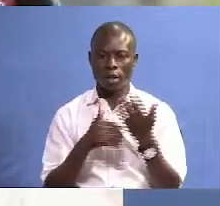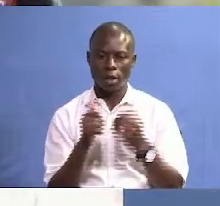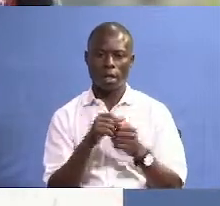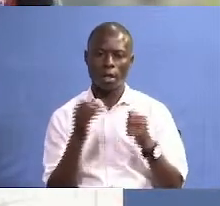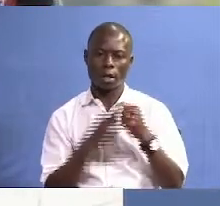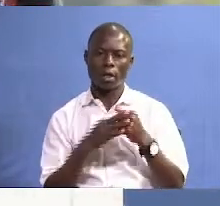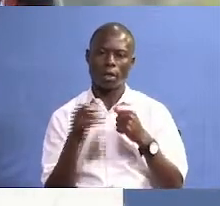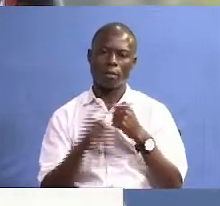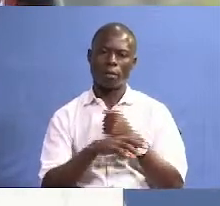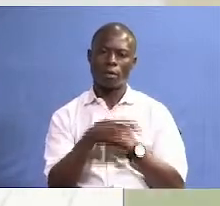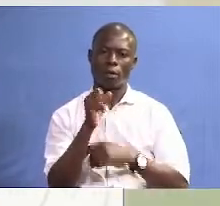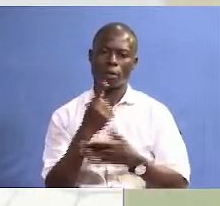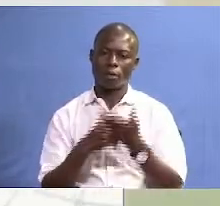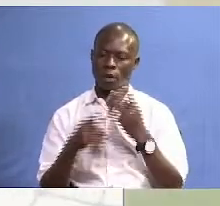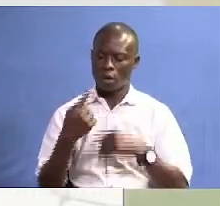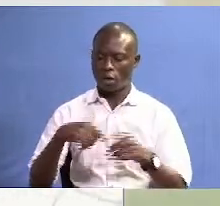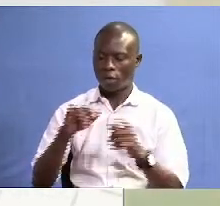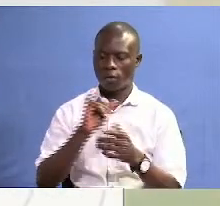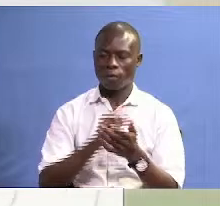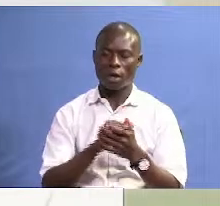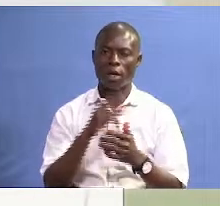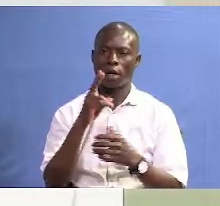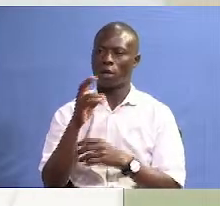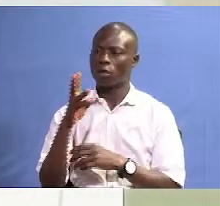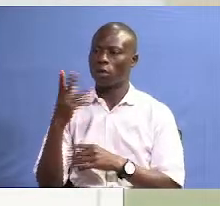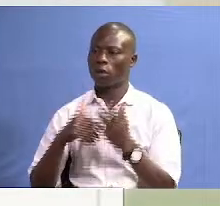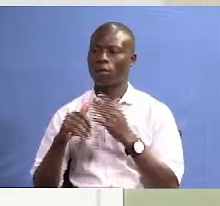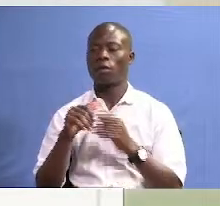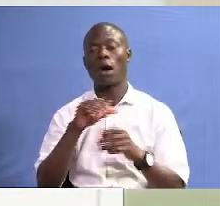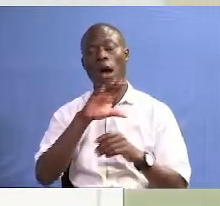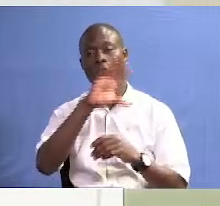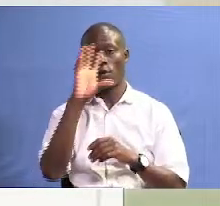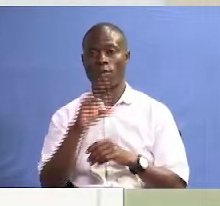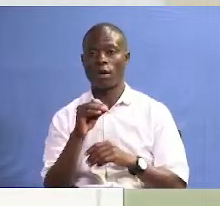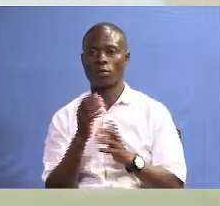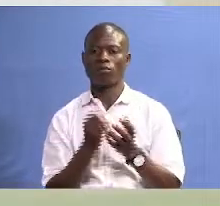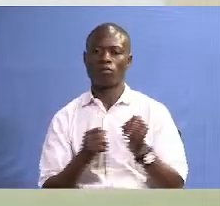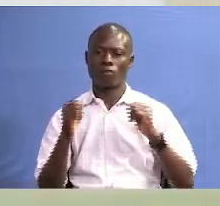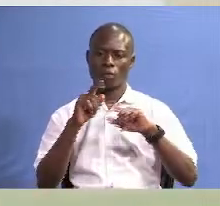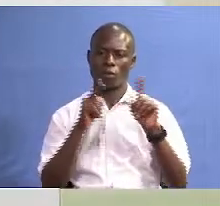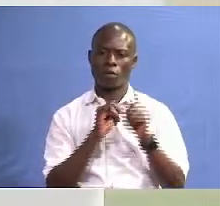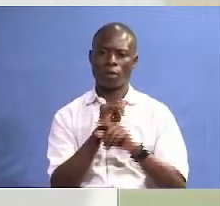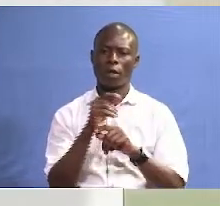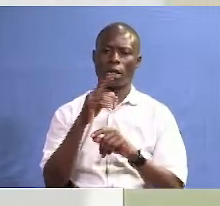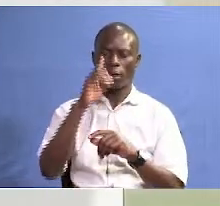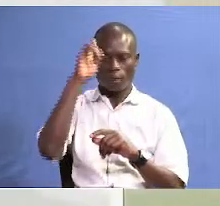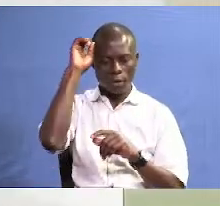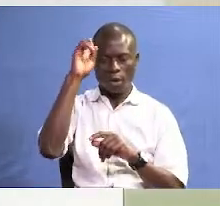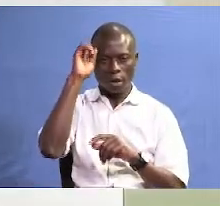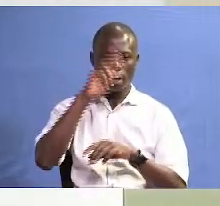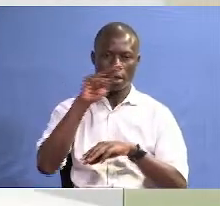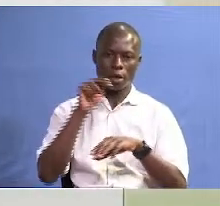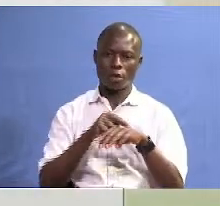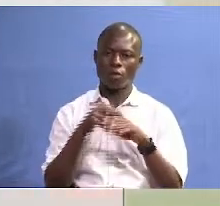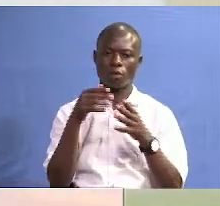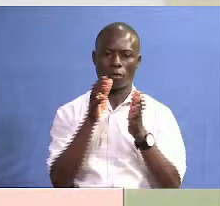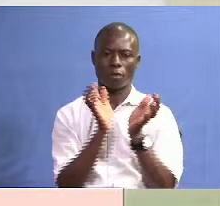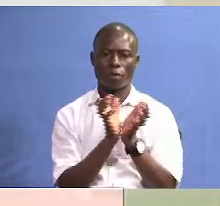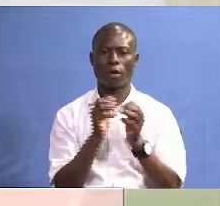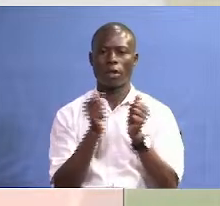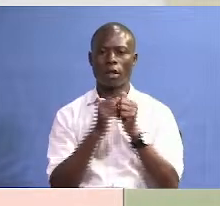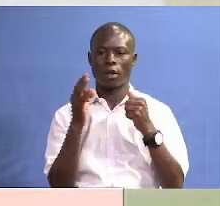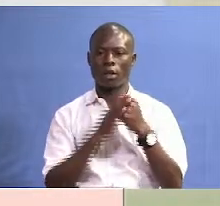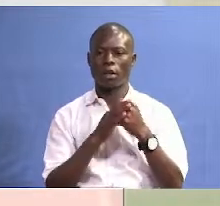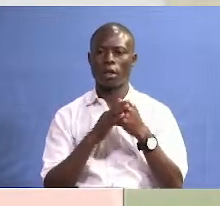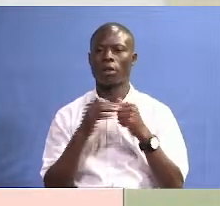Simba squad set to travel for the 2024 Rugby African Cup that will be held at Mandela National Stadium from the 18th to the